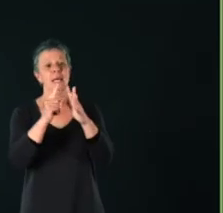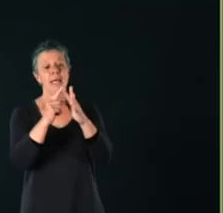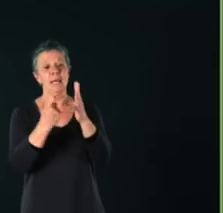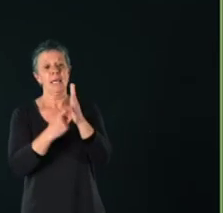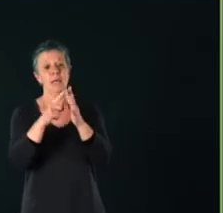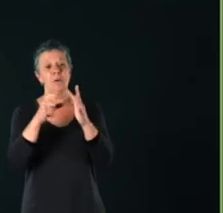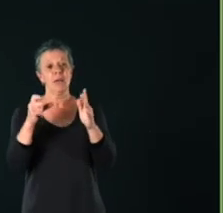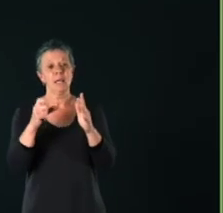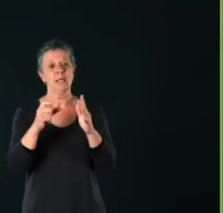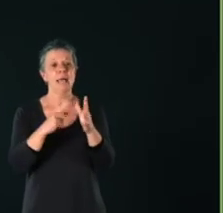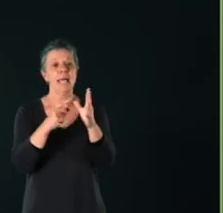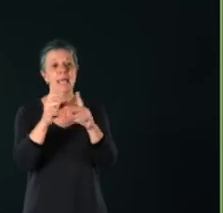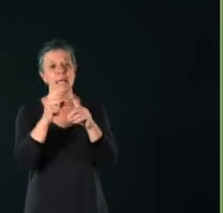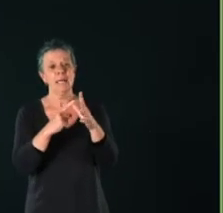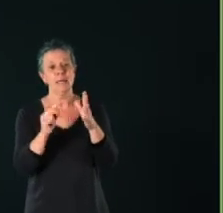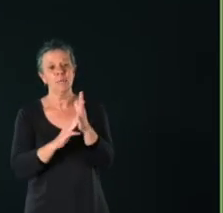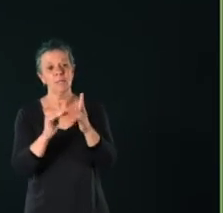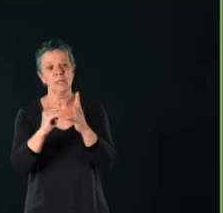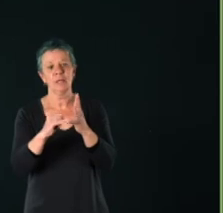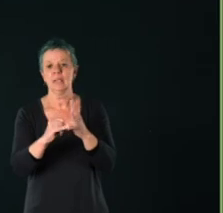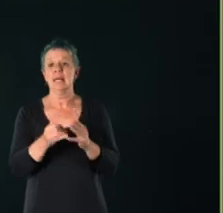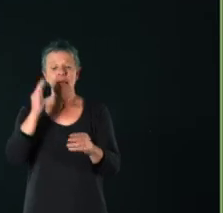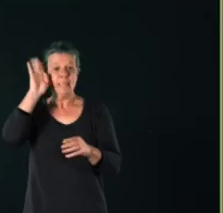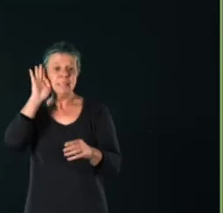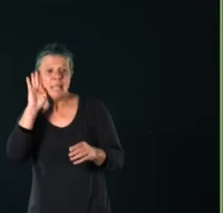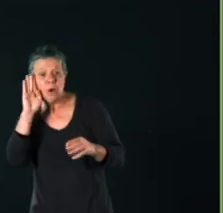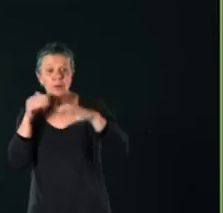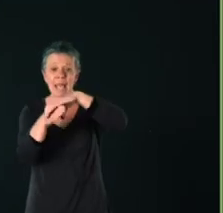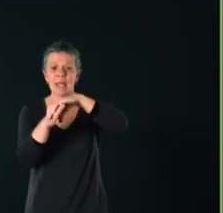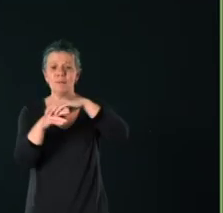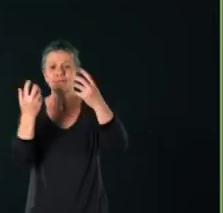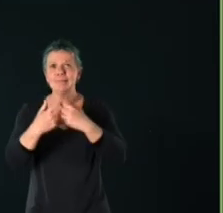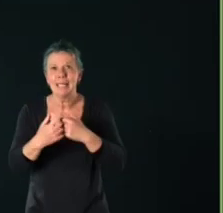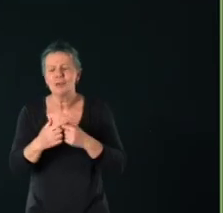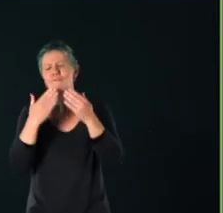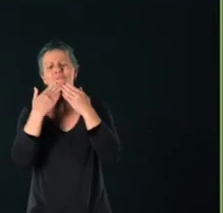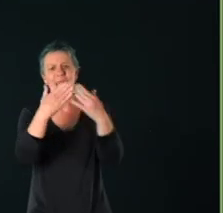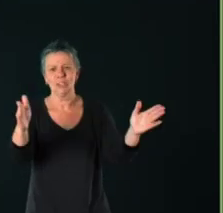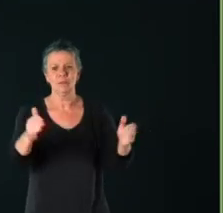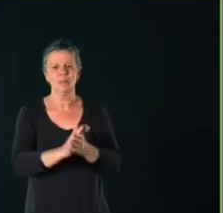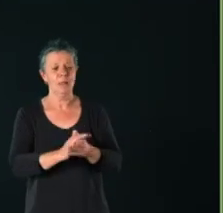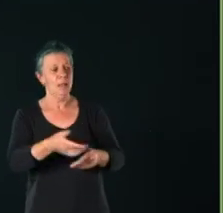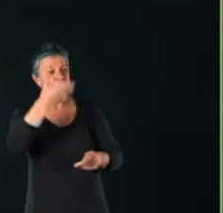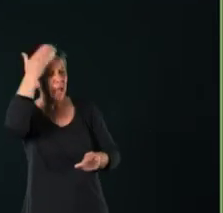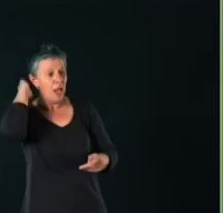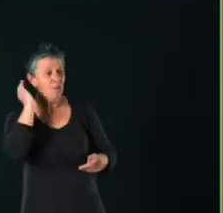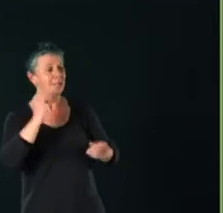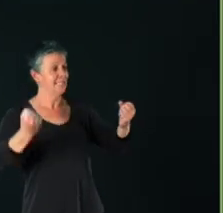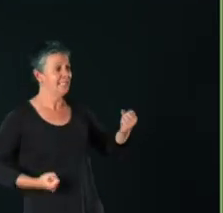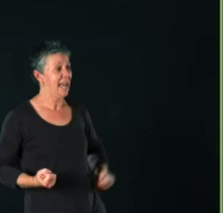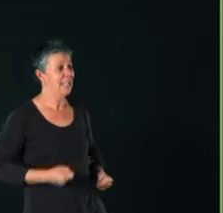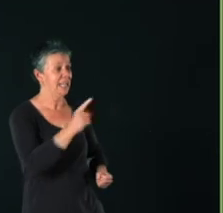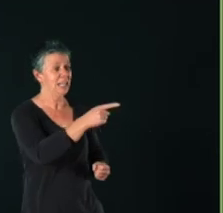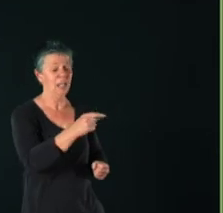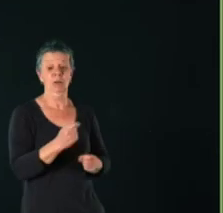Soundcave for all the technical stuff. Fantastic. Harry and Tanya. Harry freestyled that